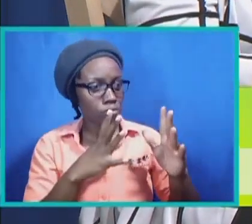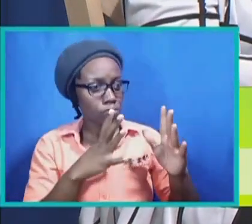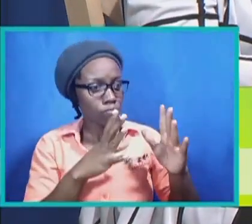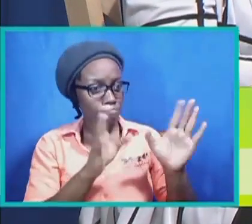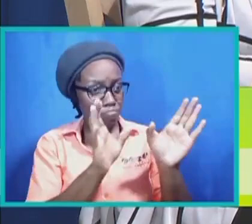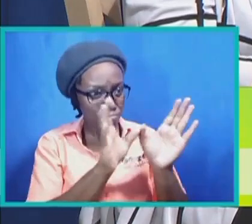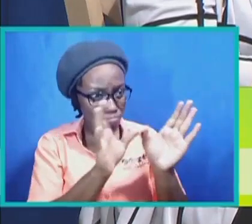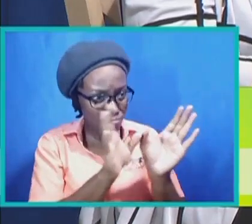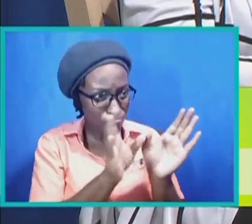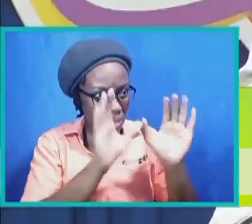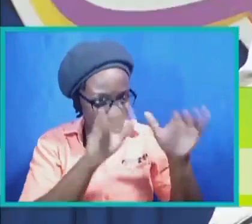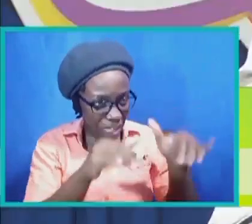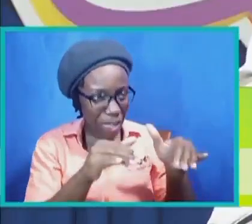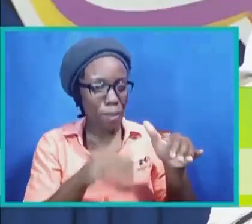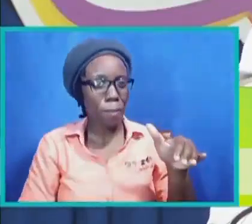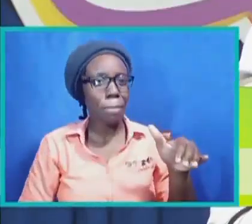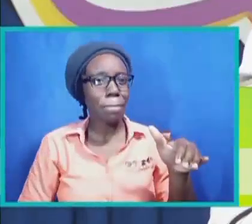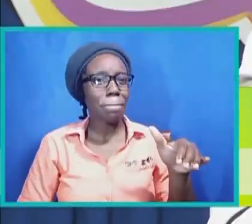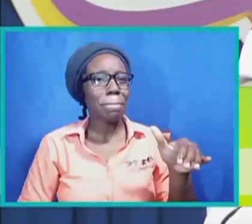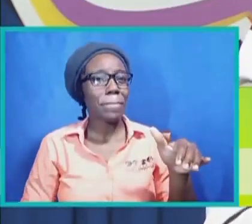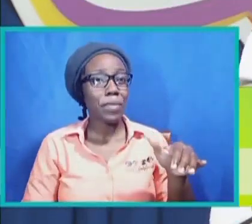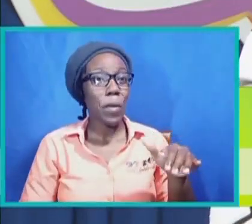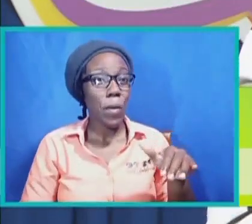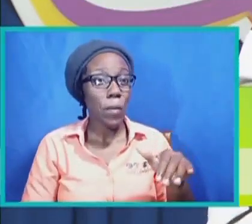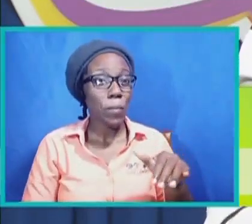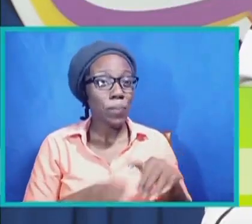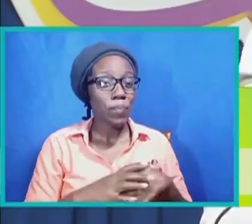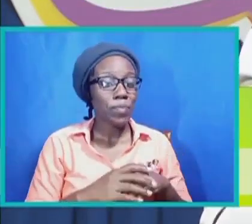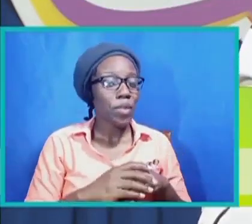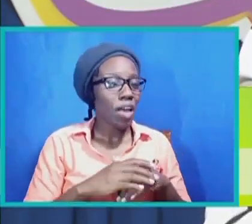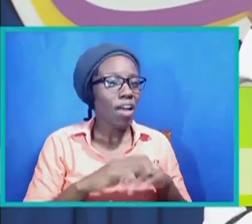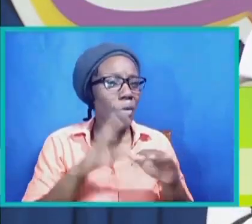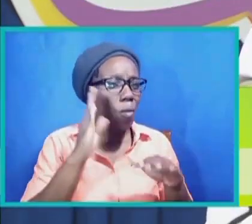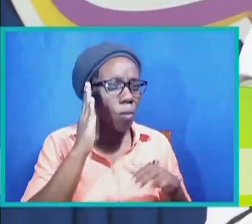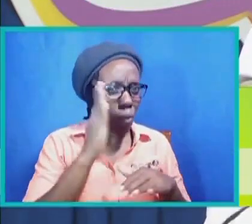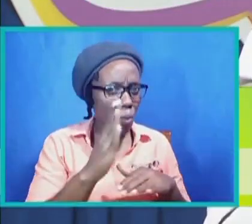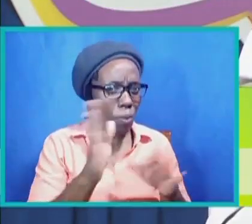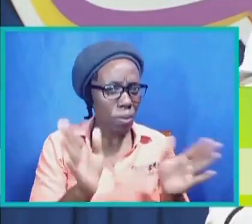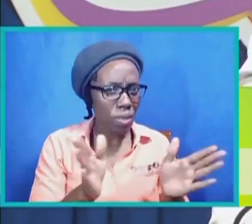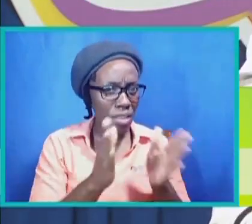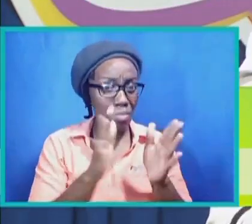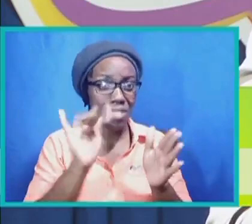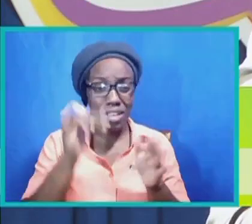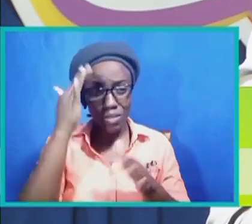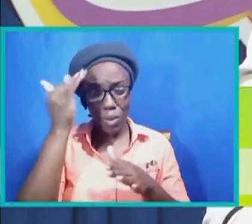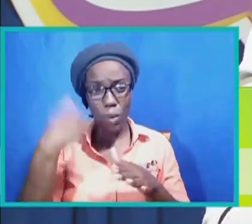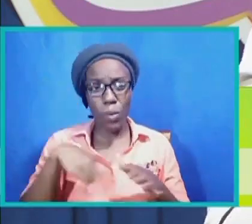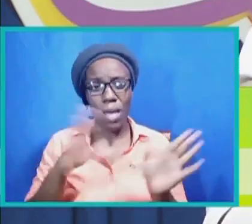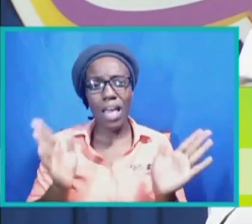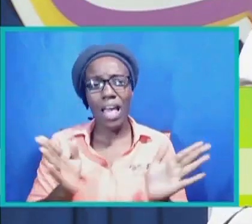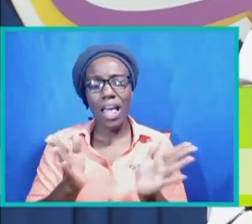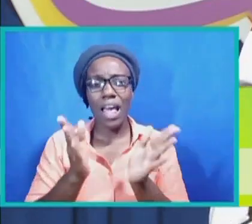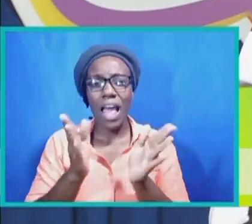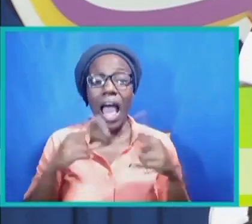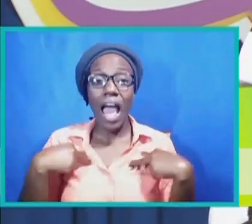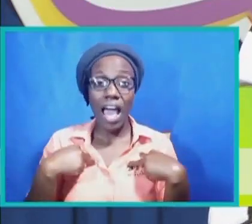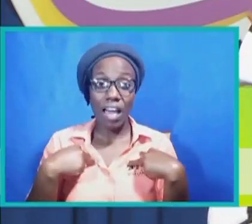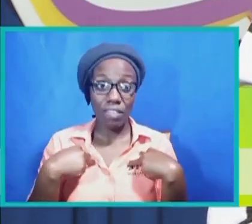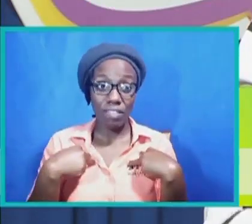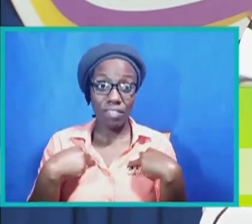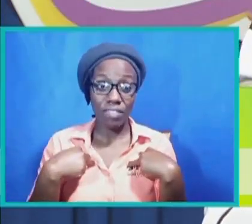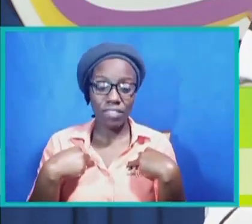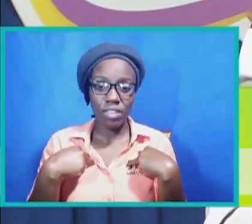not worth learning. And that's why we have this phenomenon of students who are